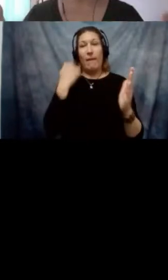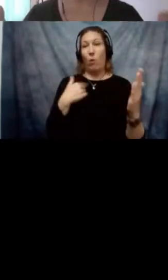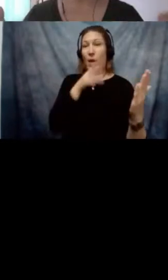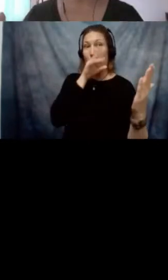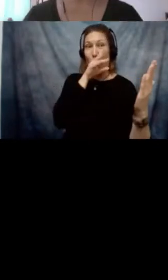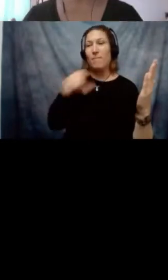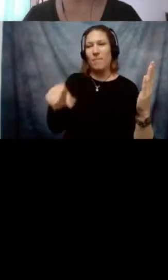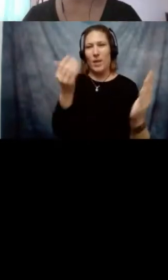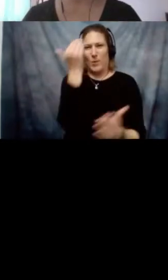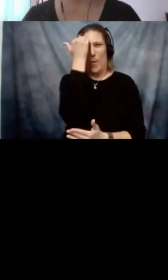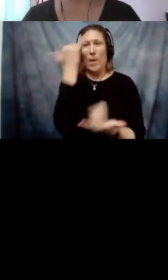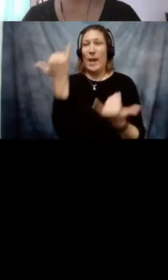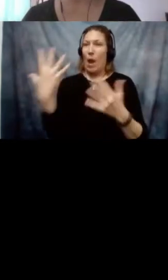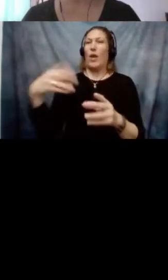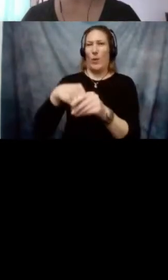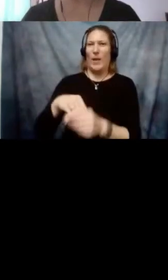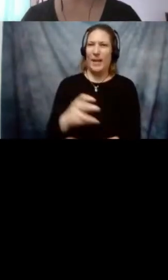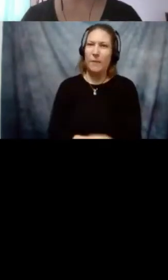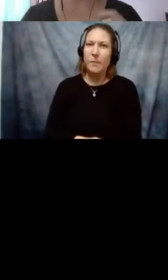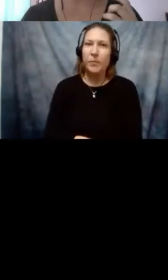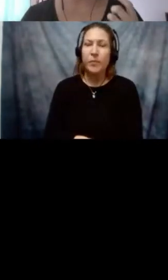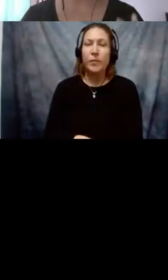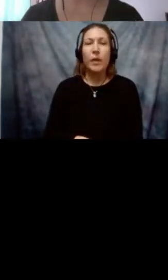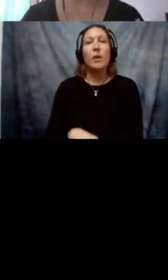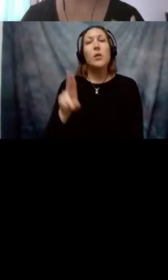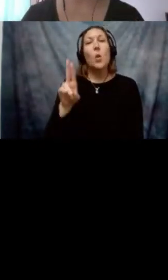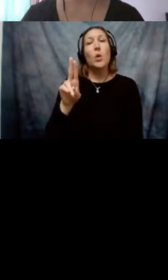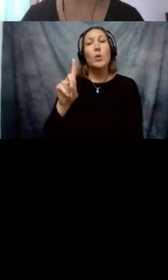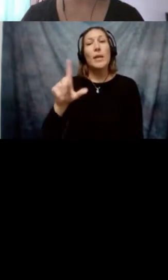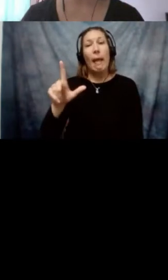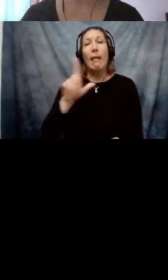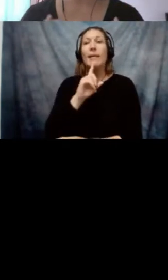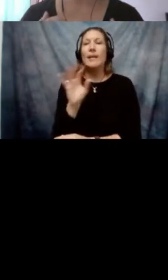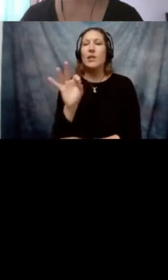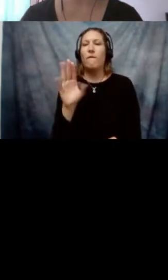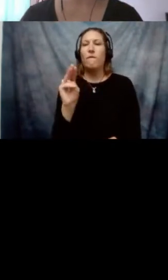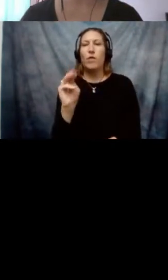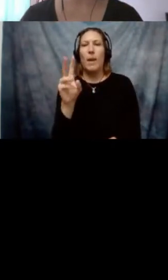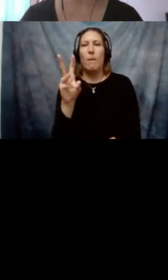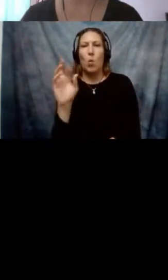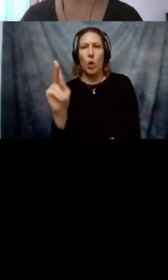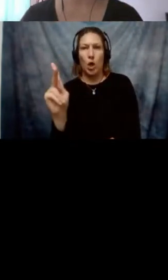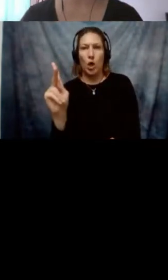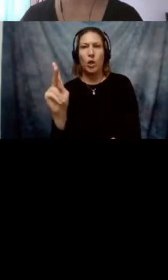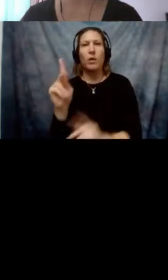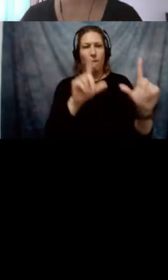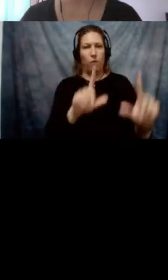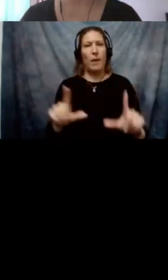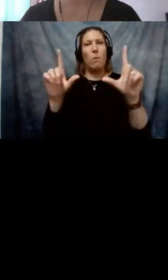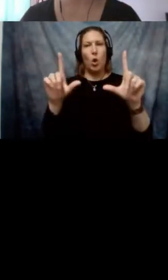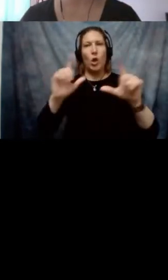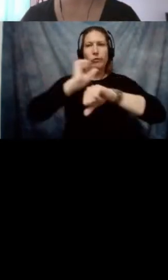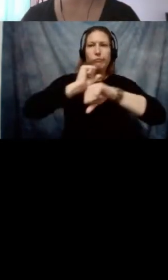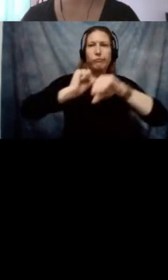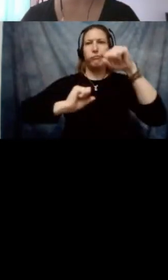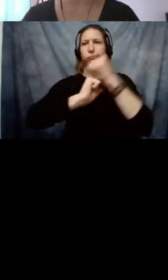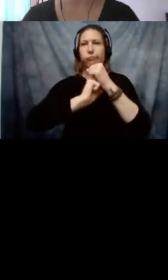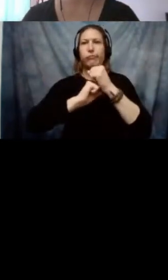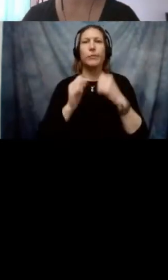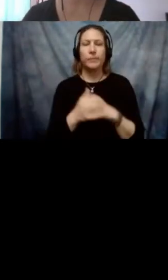a framework, and it recognizes variability in learners, and it's a blueprint for creating instructional goals, methods, materials, and